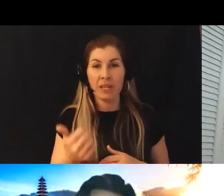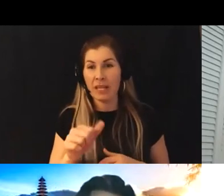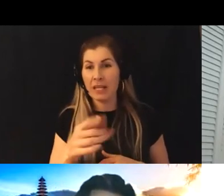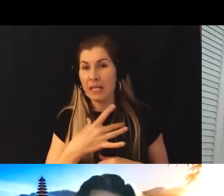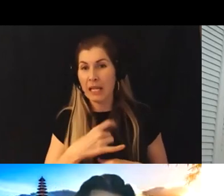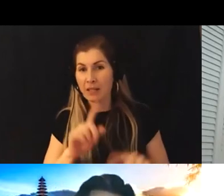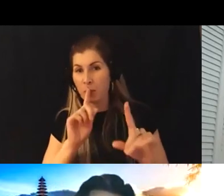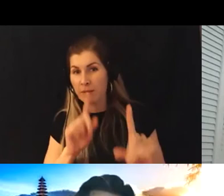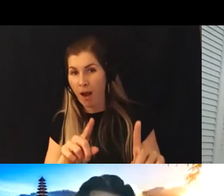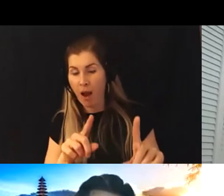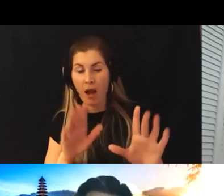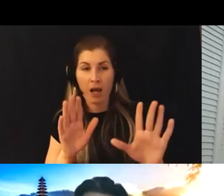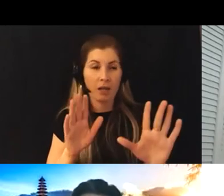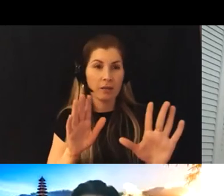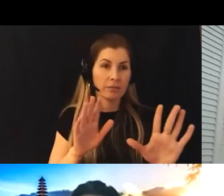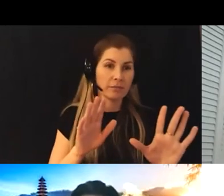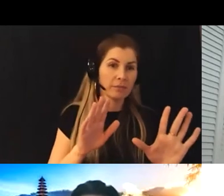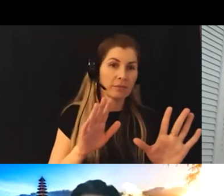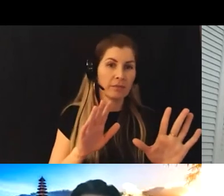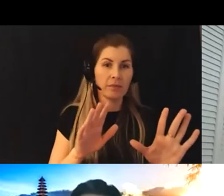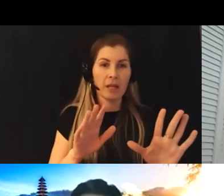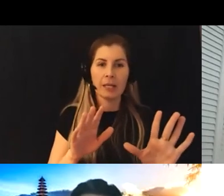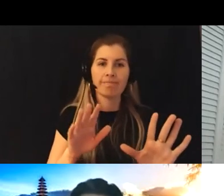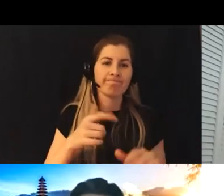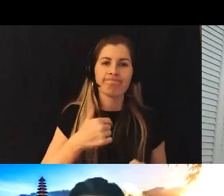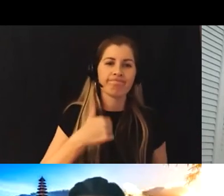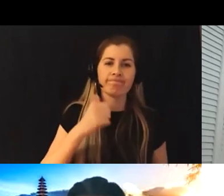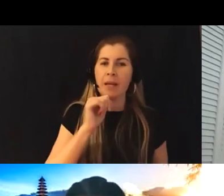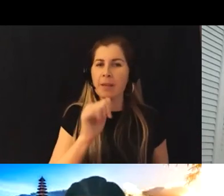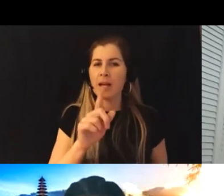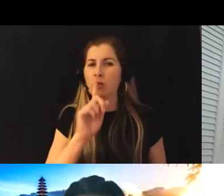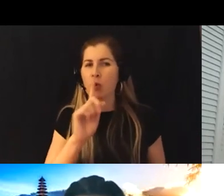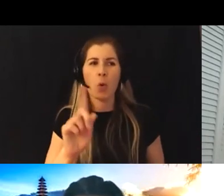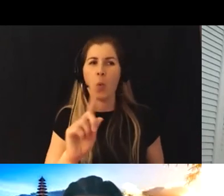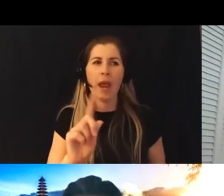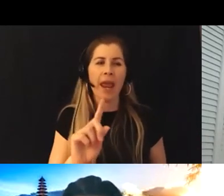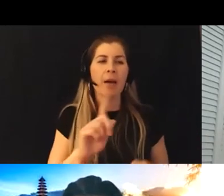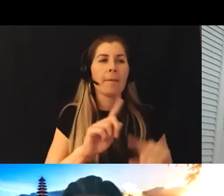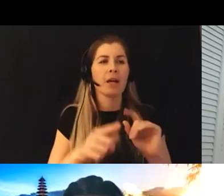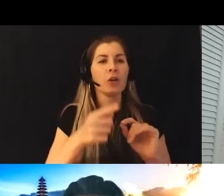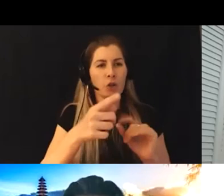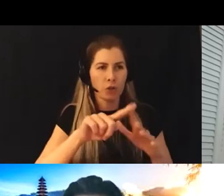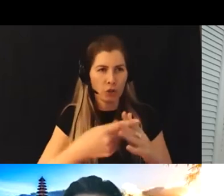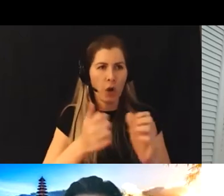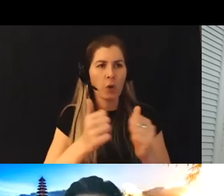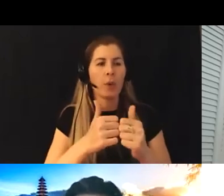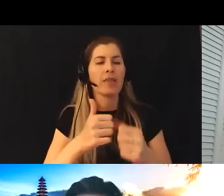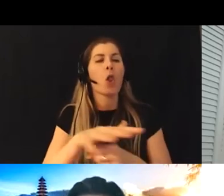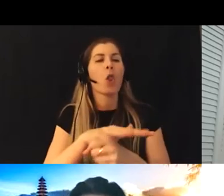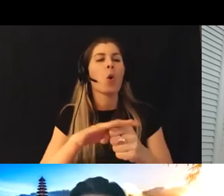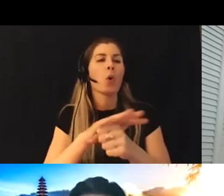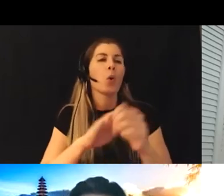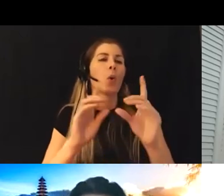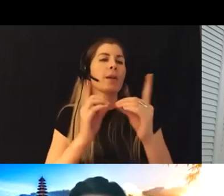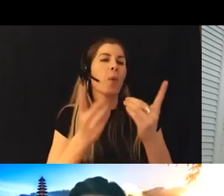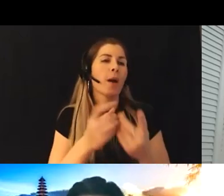that question? Any specific resources? I don't know where she is in the world, but you could definitely start with your local Department of Aging in